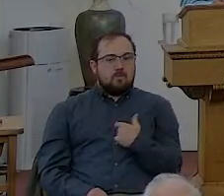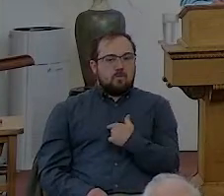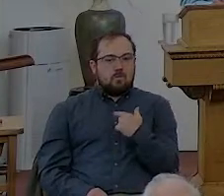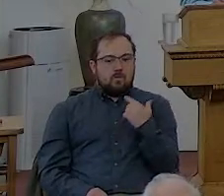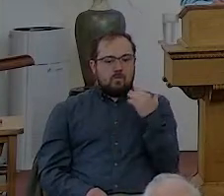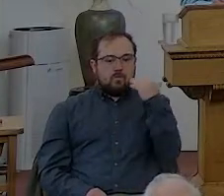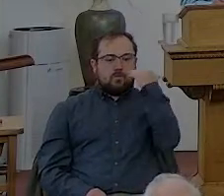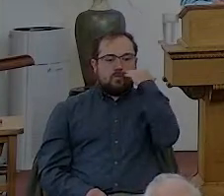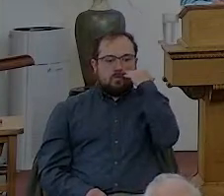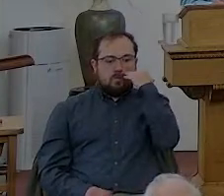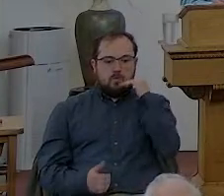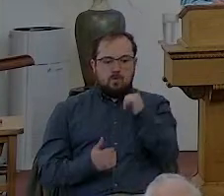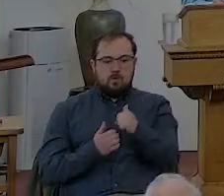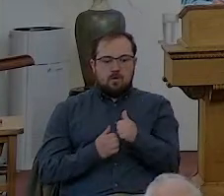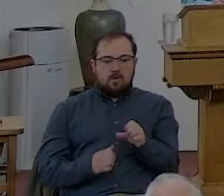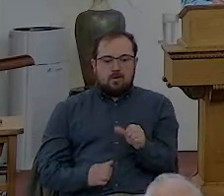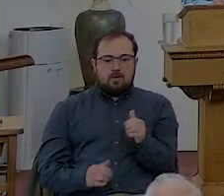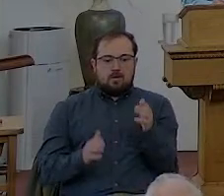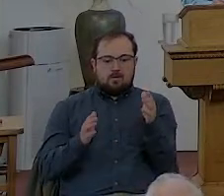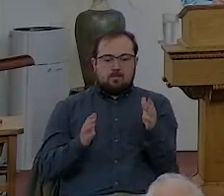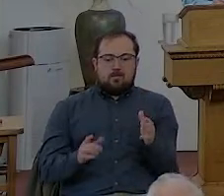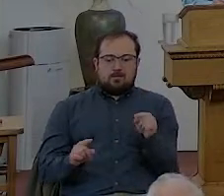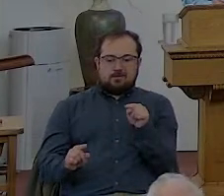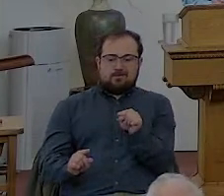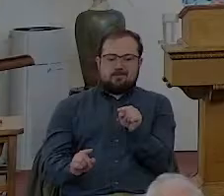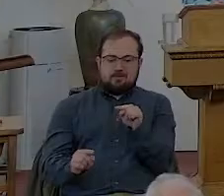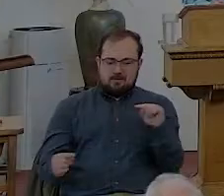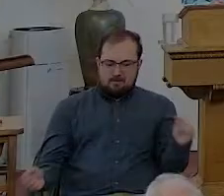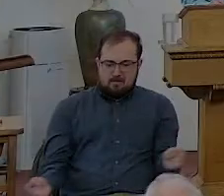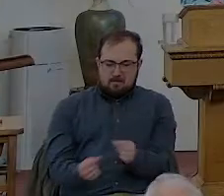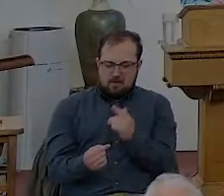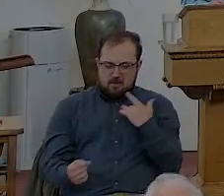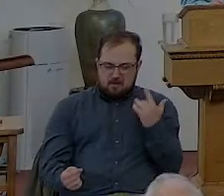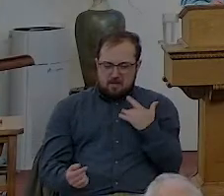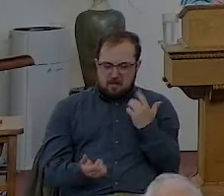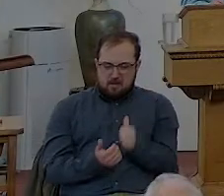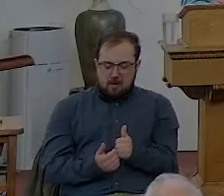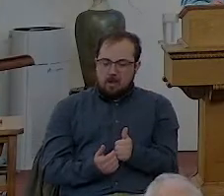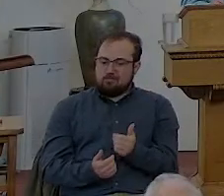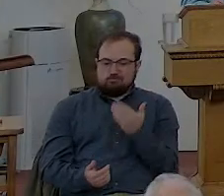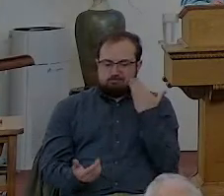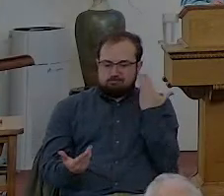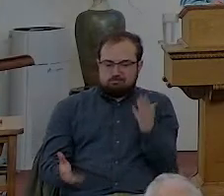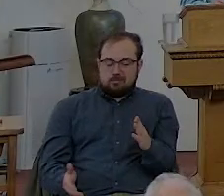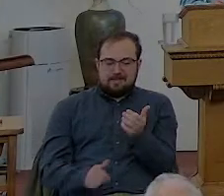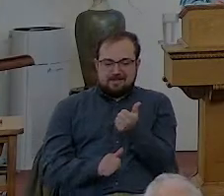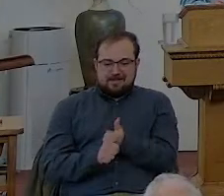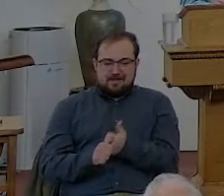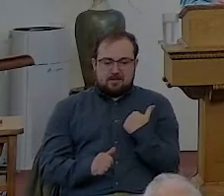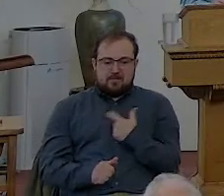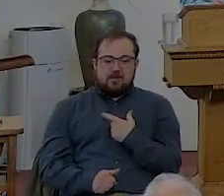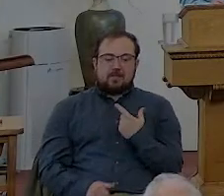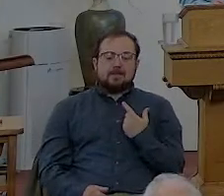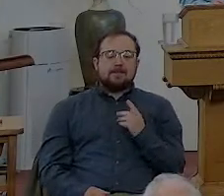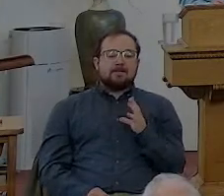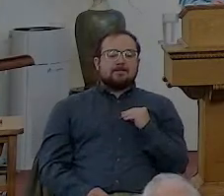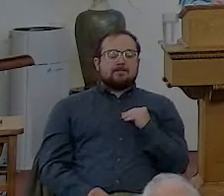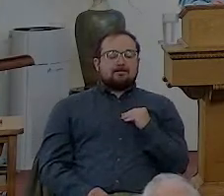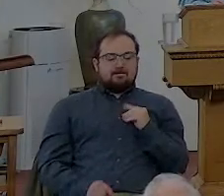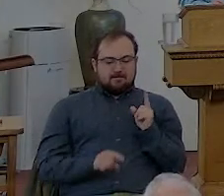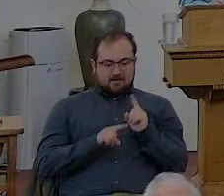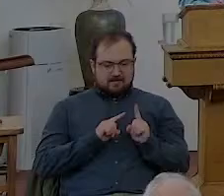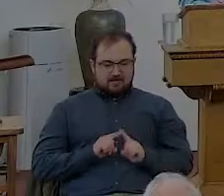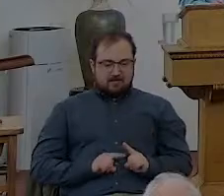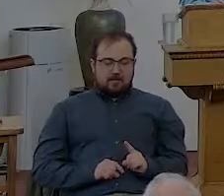really know how another person's pain feels. Each of us copes differently. Even